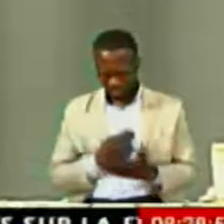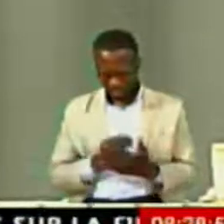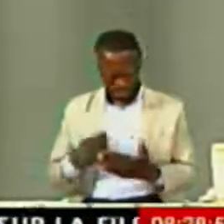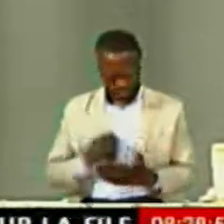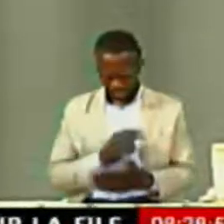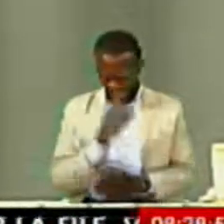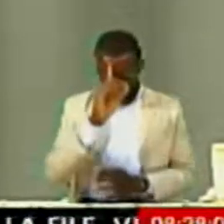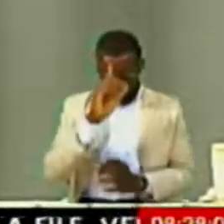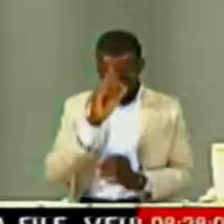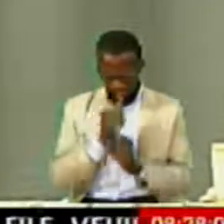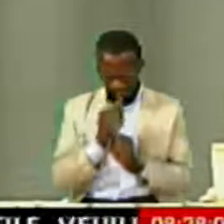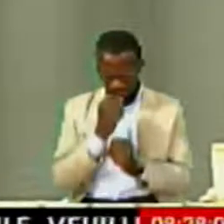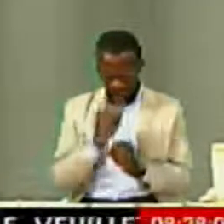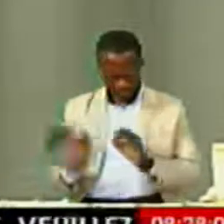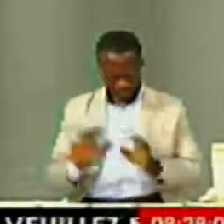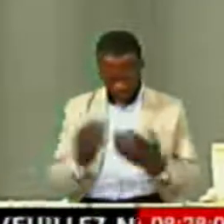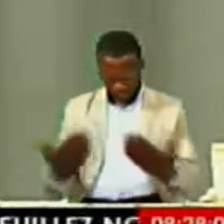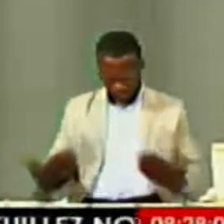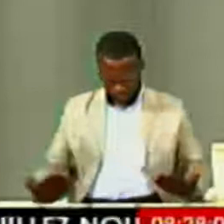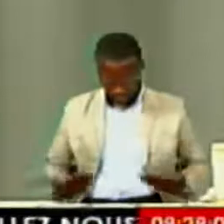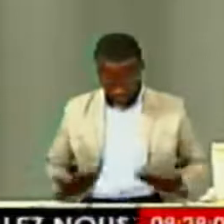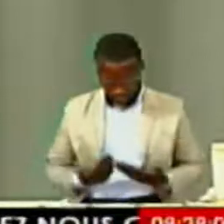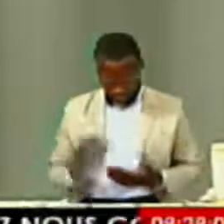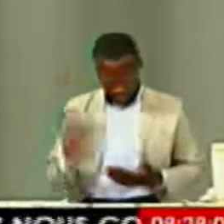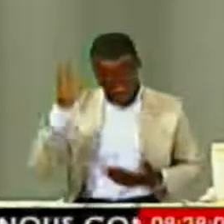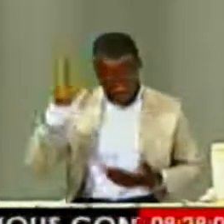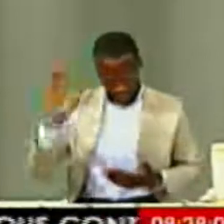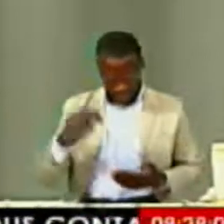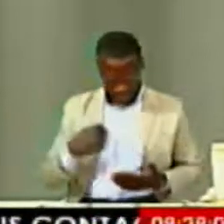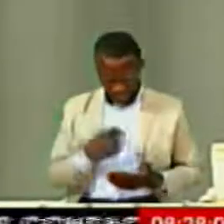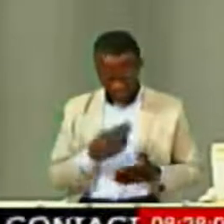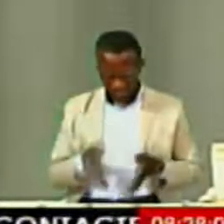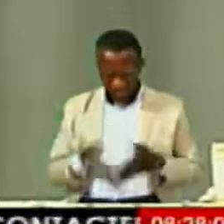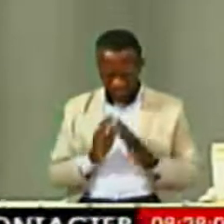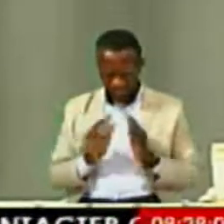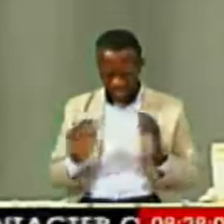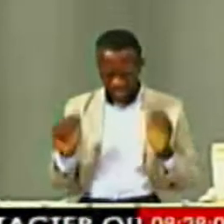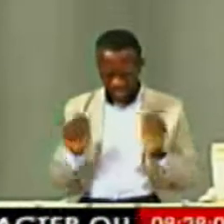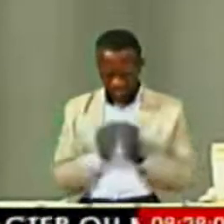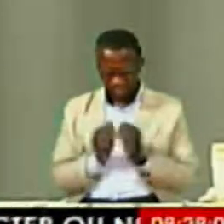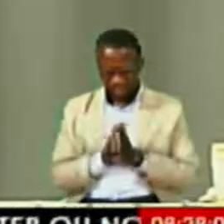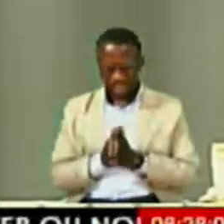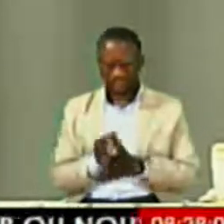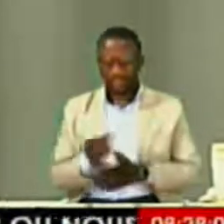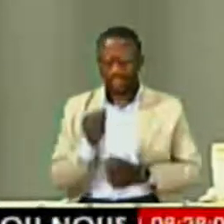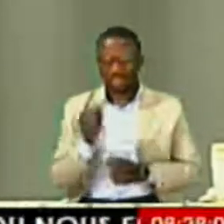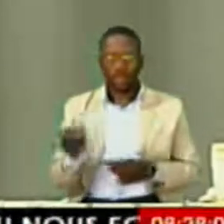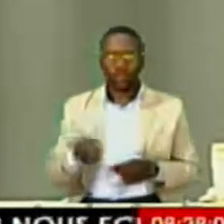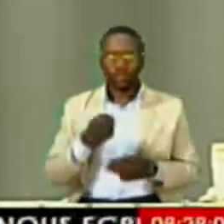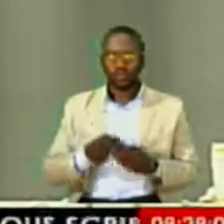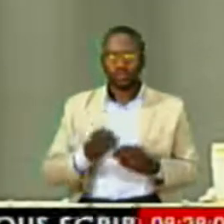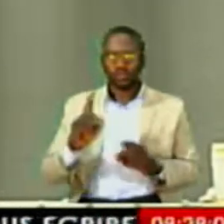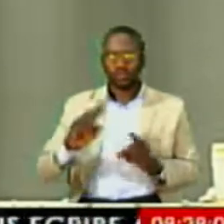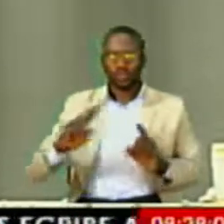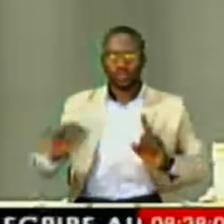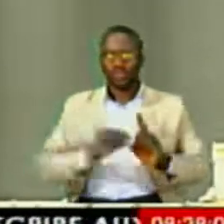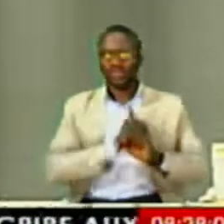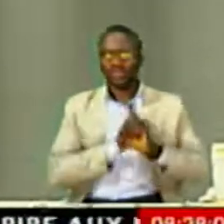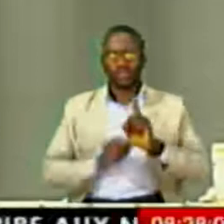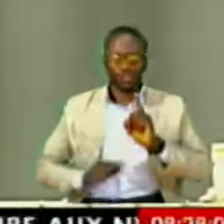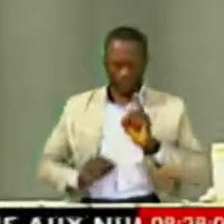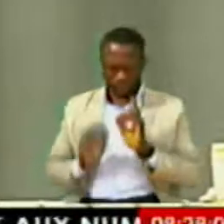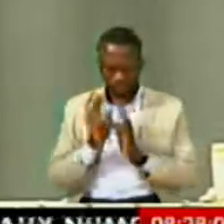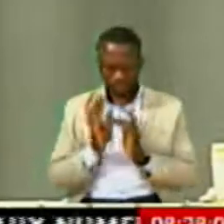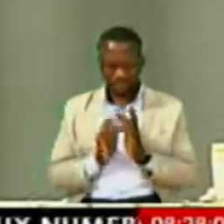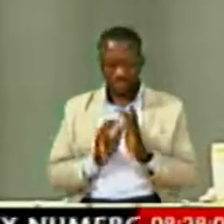tu vas le faire. We believe, Lord, you do it. Parce que nous l'avons demandé avec foi. Because we have asked it with faith. Au nom du Seigneur Jésus Christ. In the name of Lord Jesus